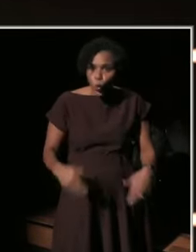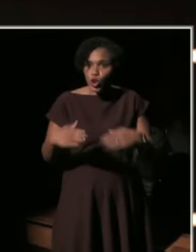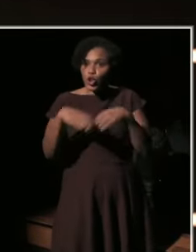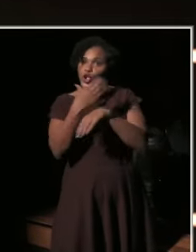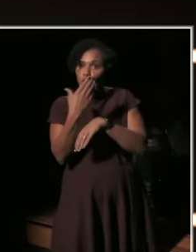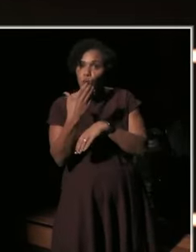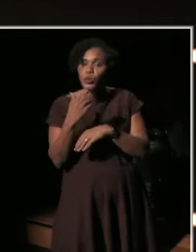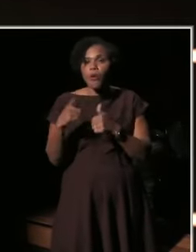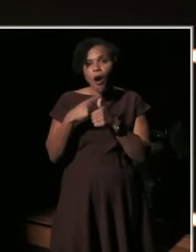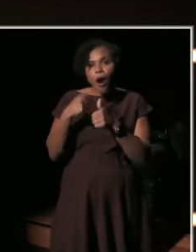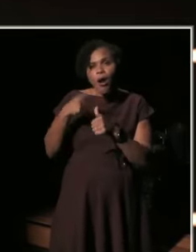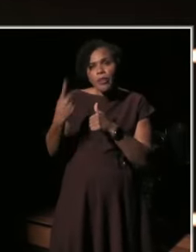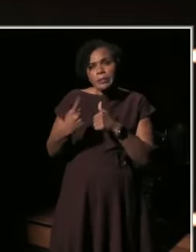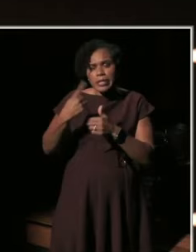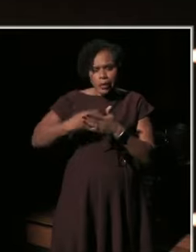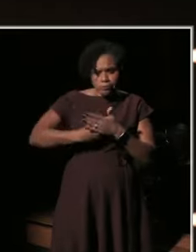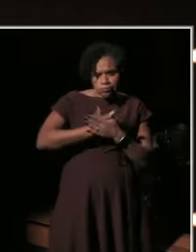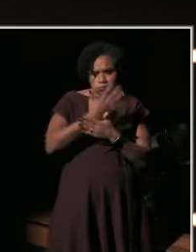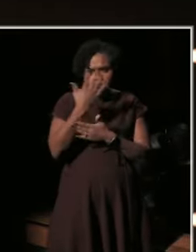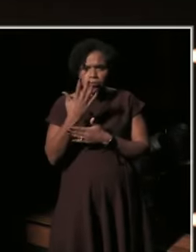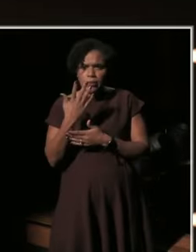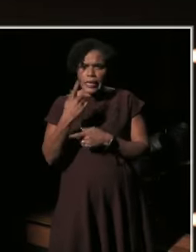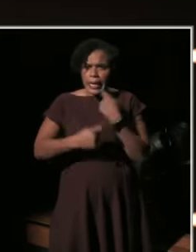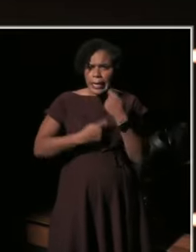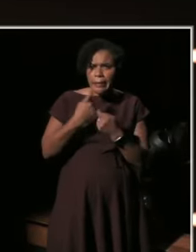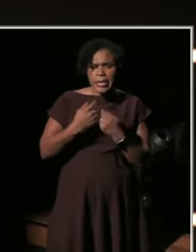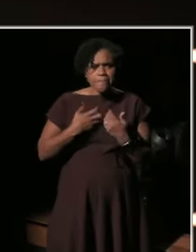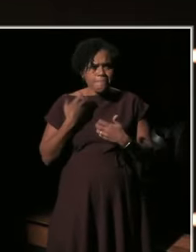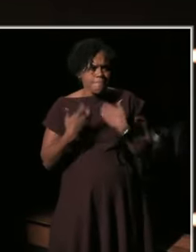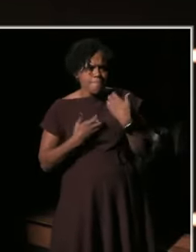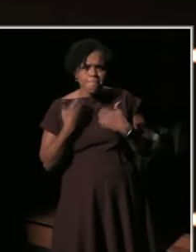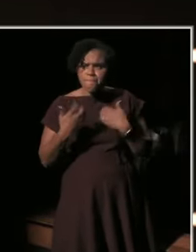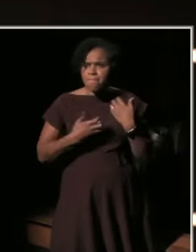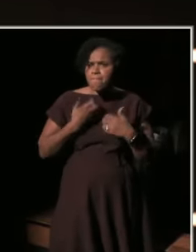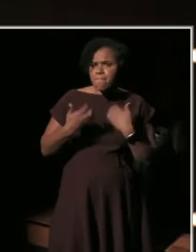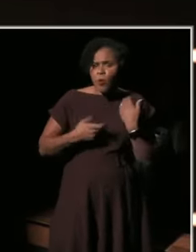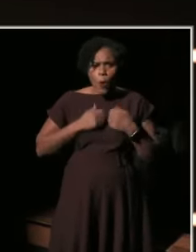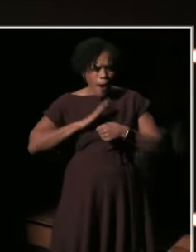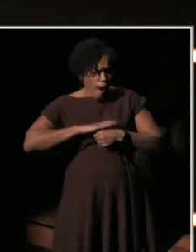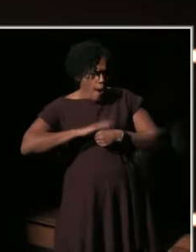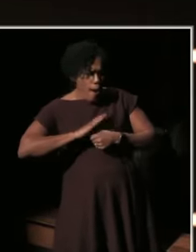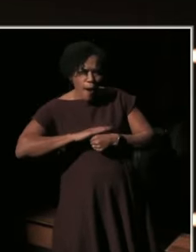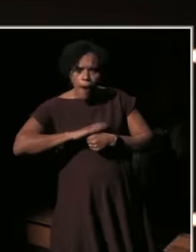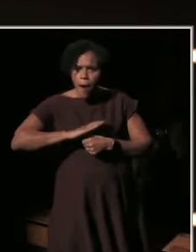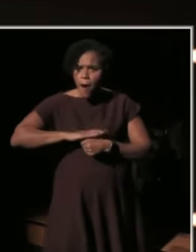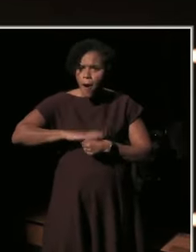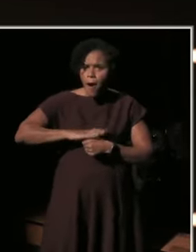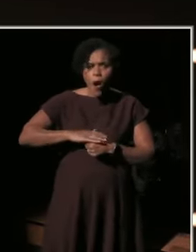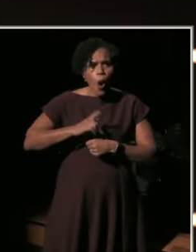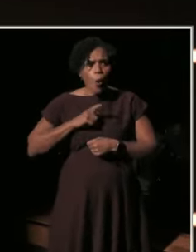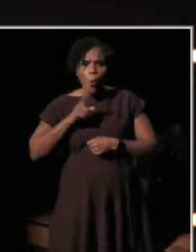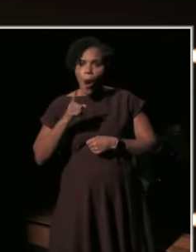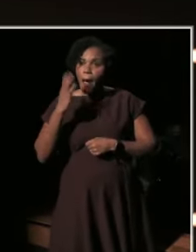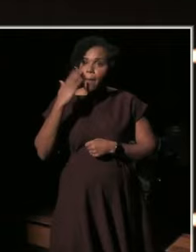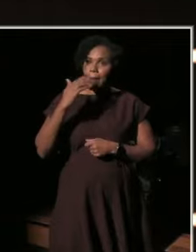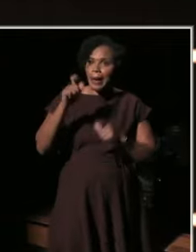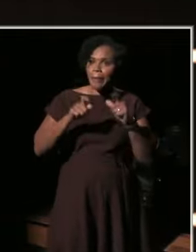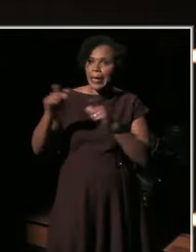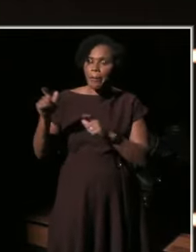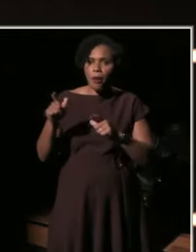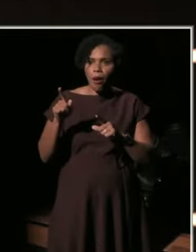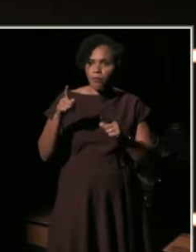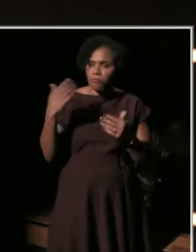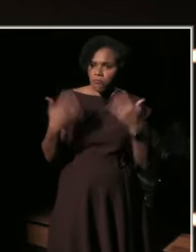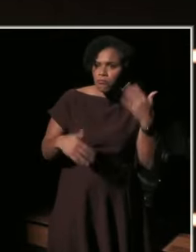off the court, he felt self-loathing for not activating sooner against the oppression of black people in the United